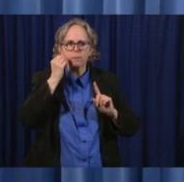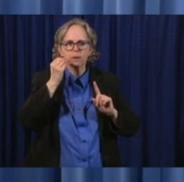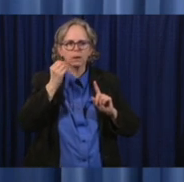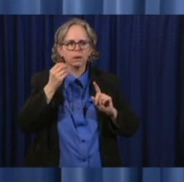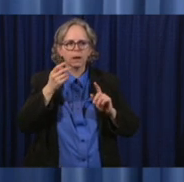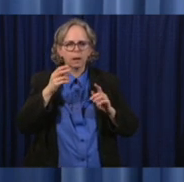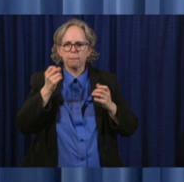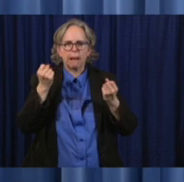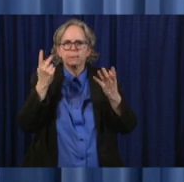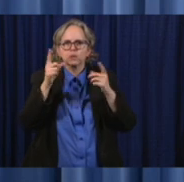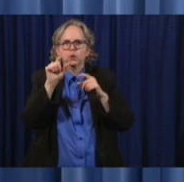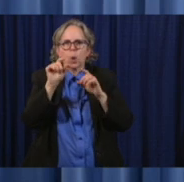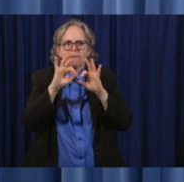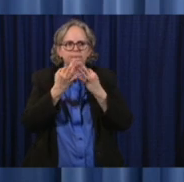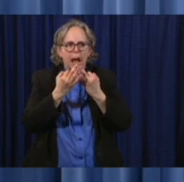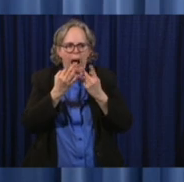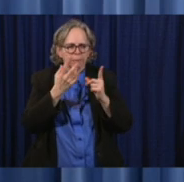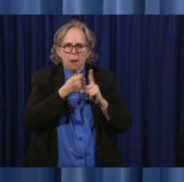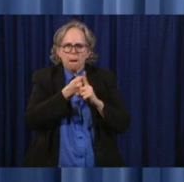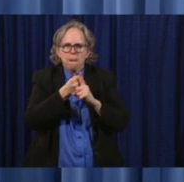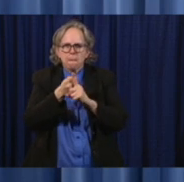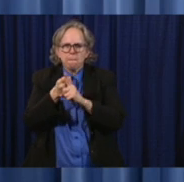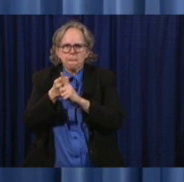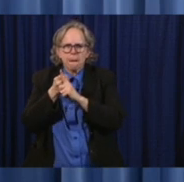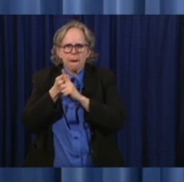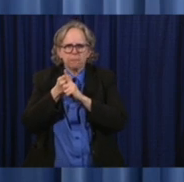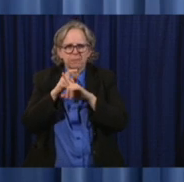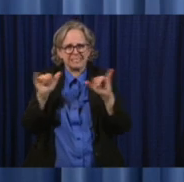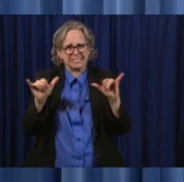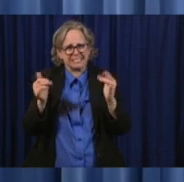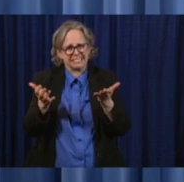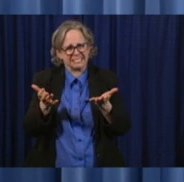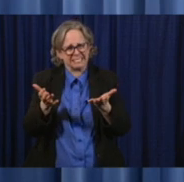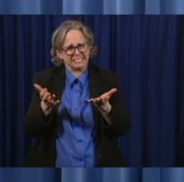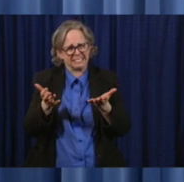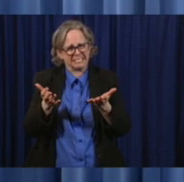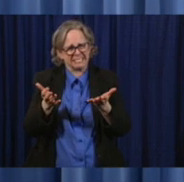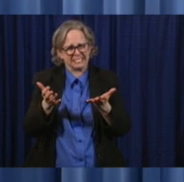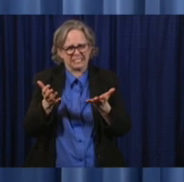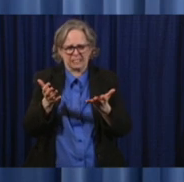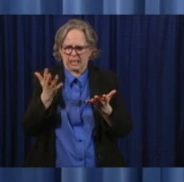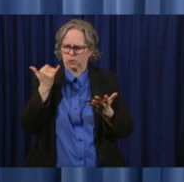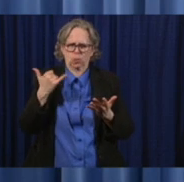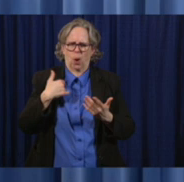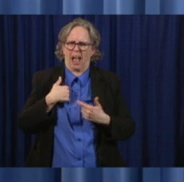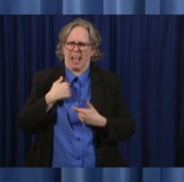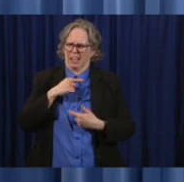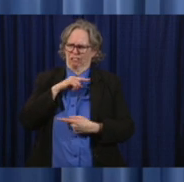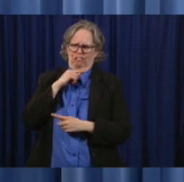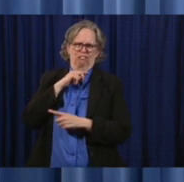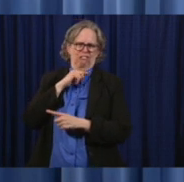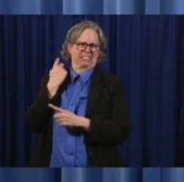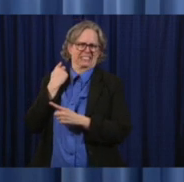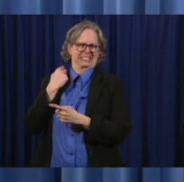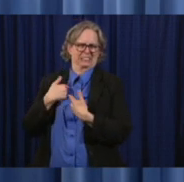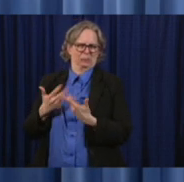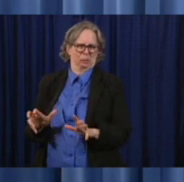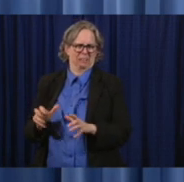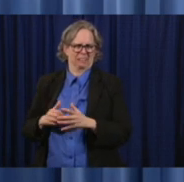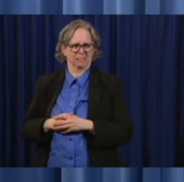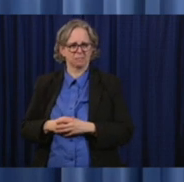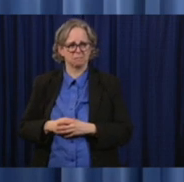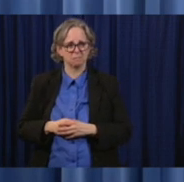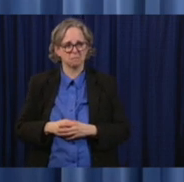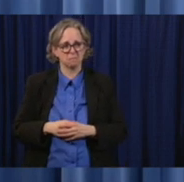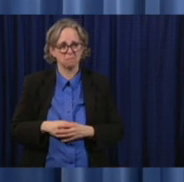however many families that child has come in contact with. So those numbers, while you may not see hot spots,